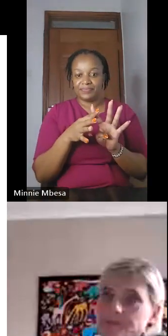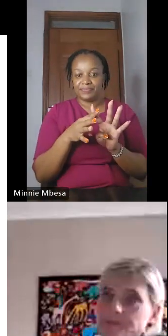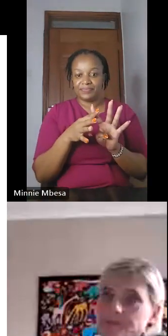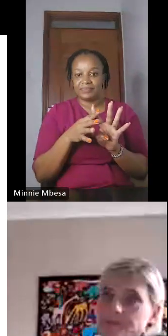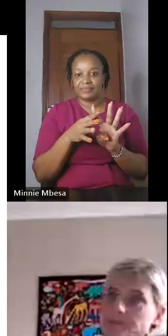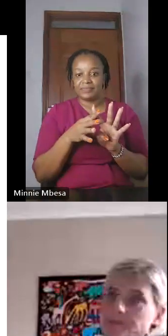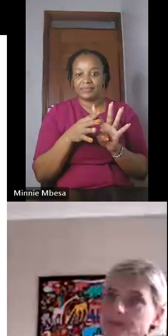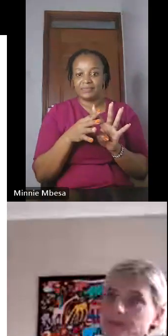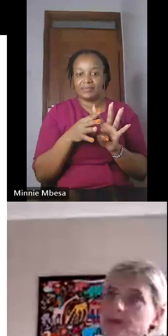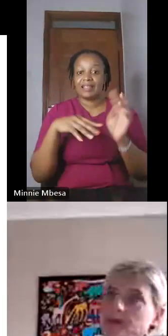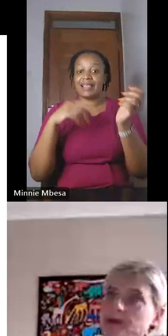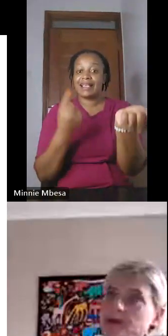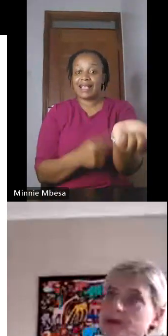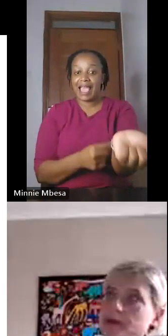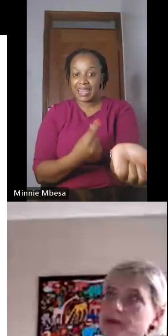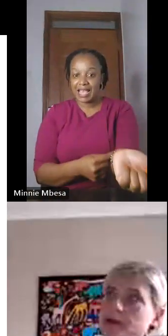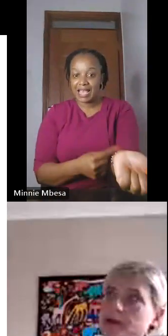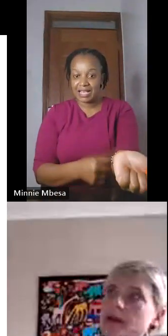Ghana,